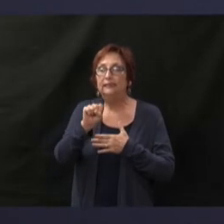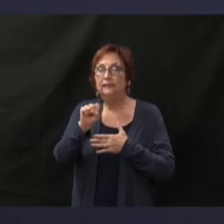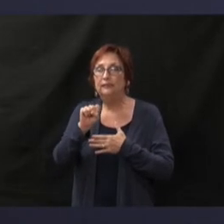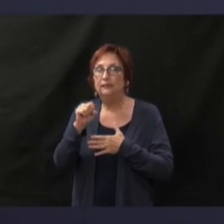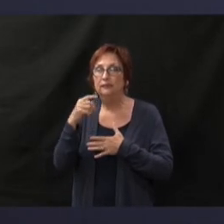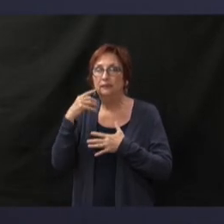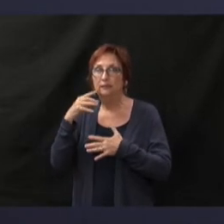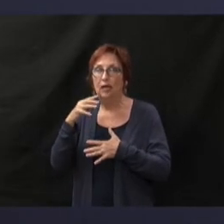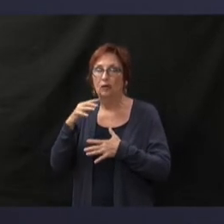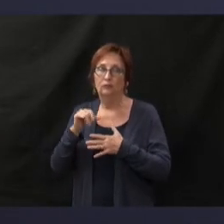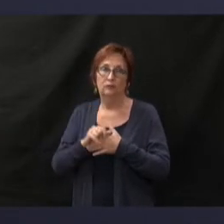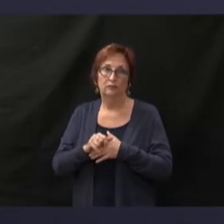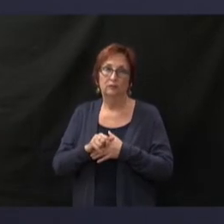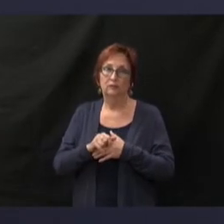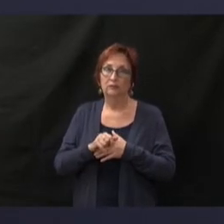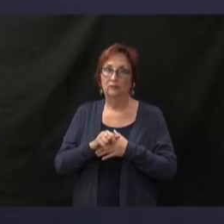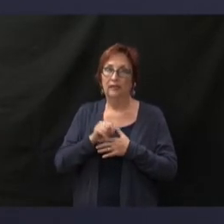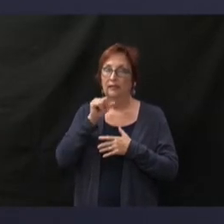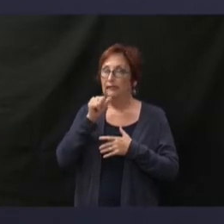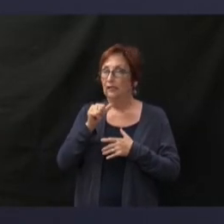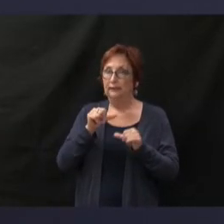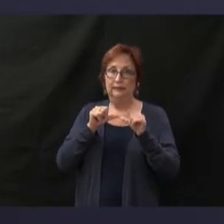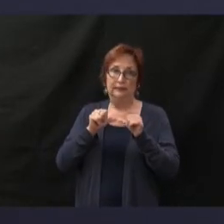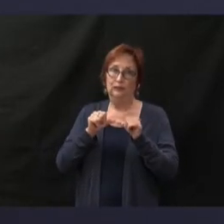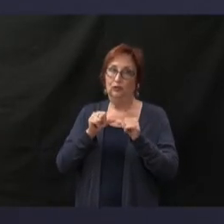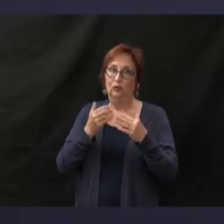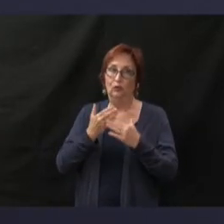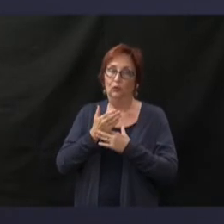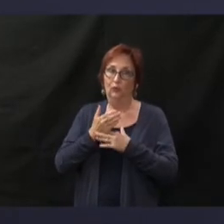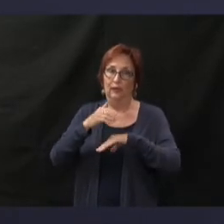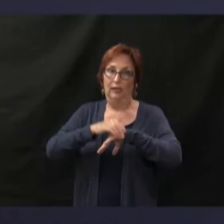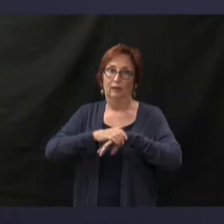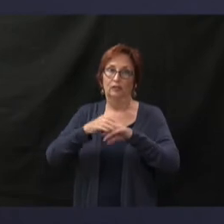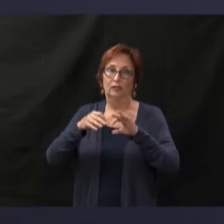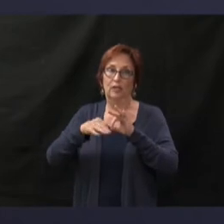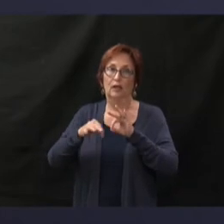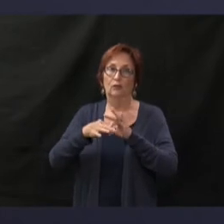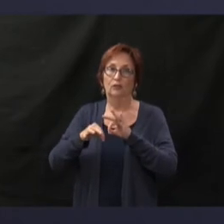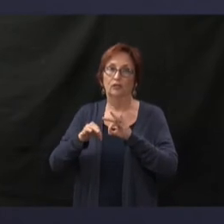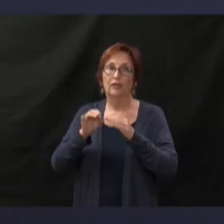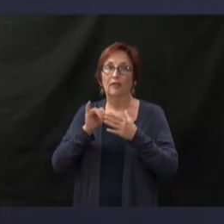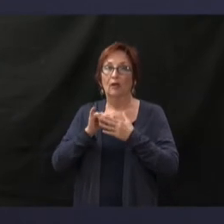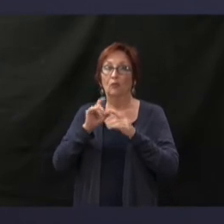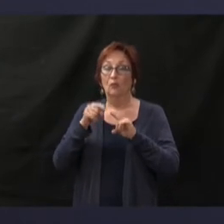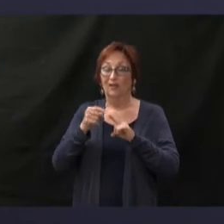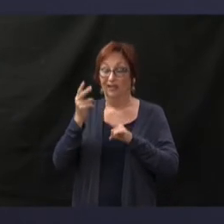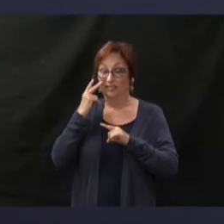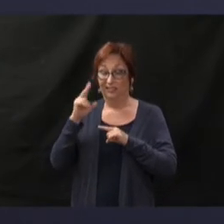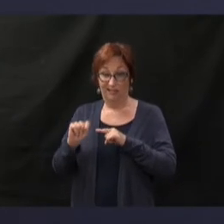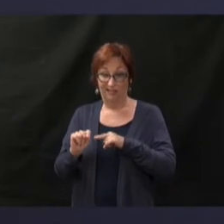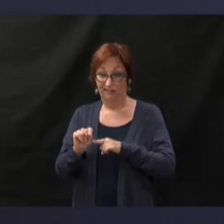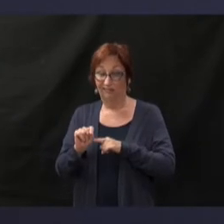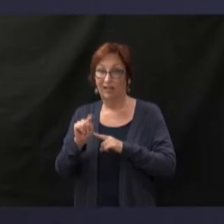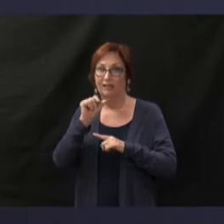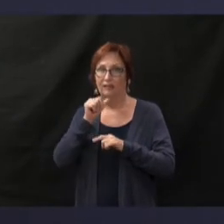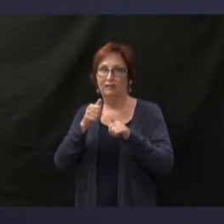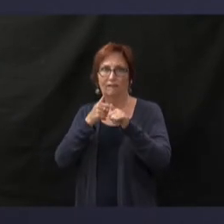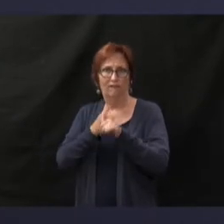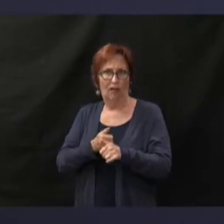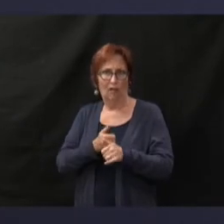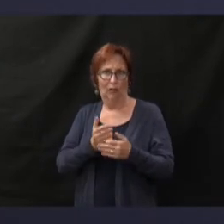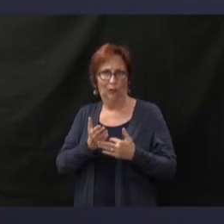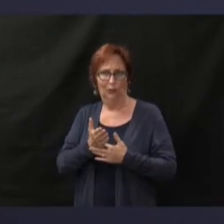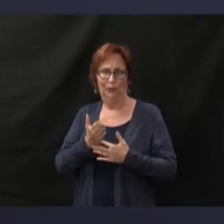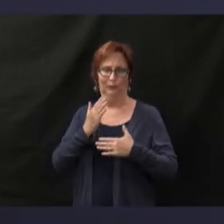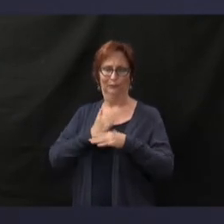unbelievably consistent throughout English that when I see it and it doesn't follow through, it kind of bothers